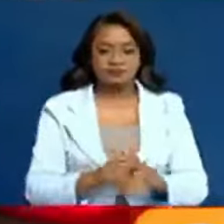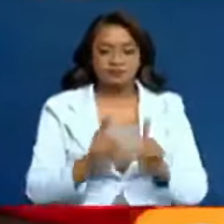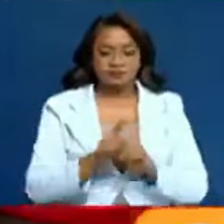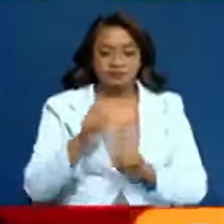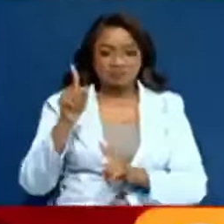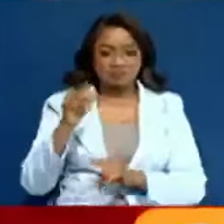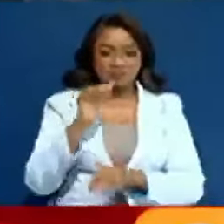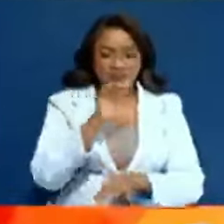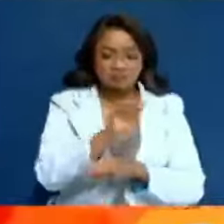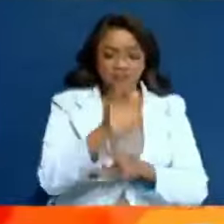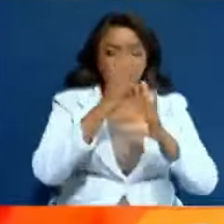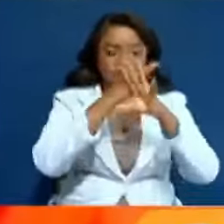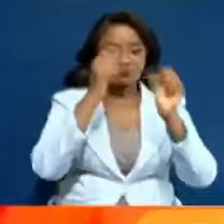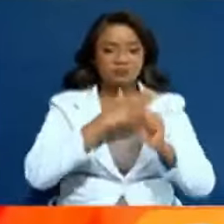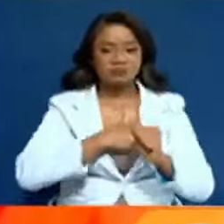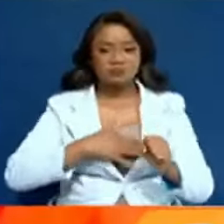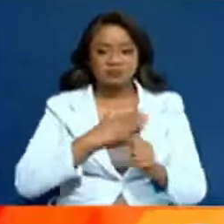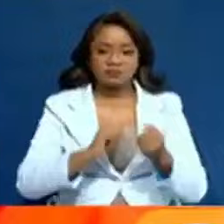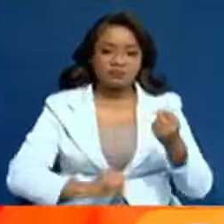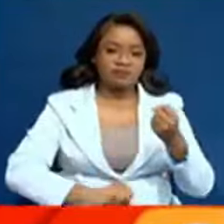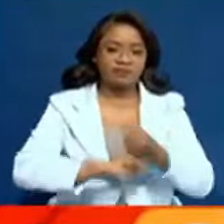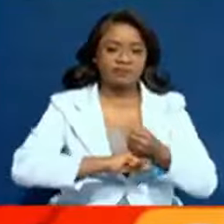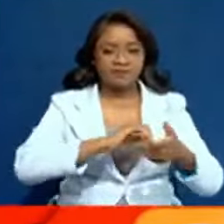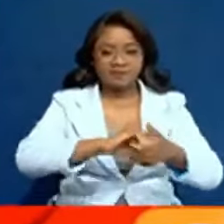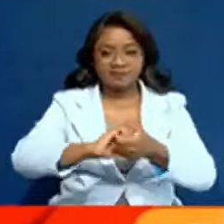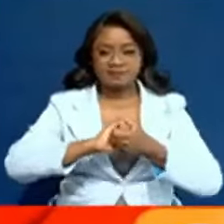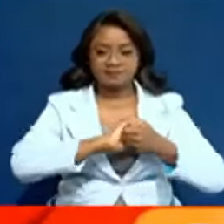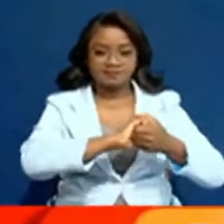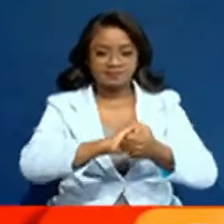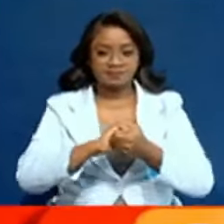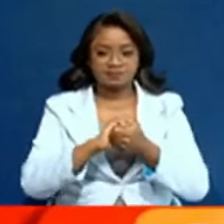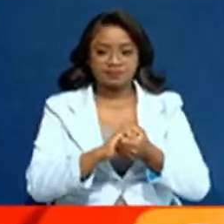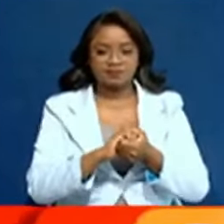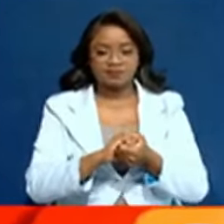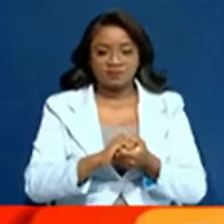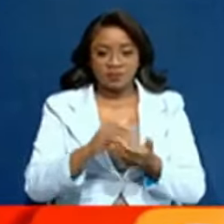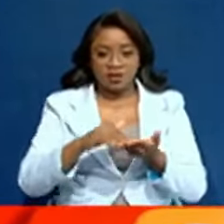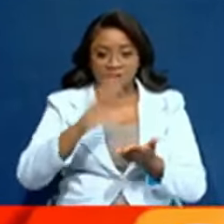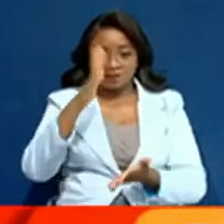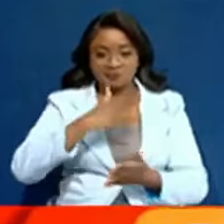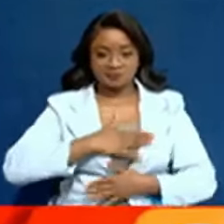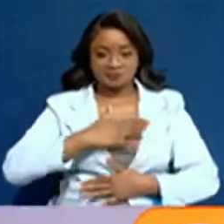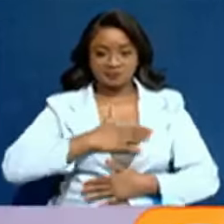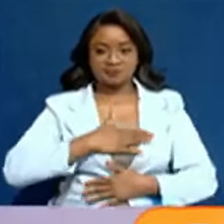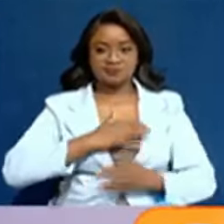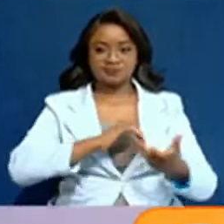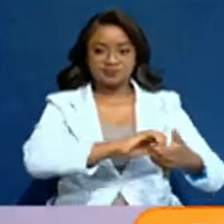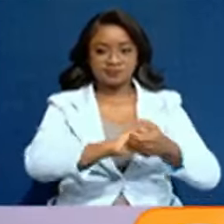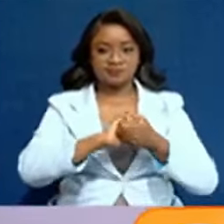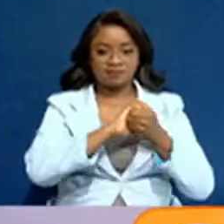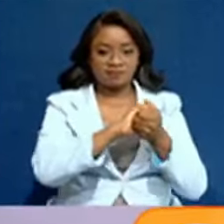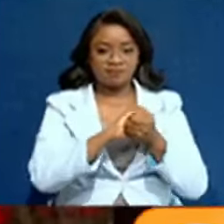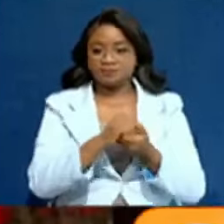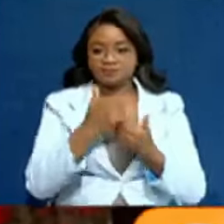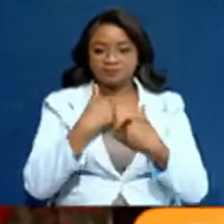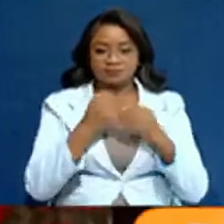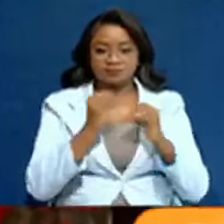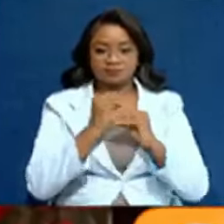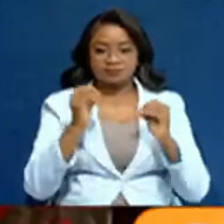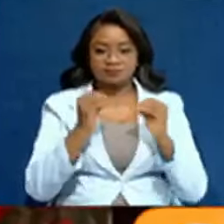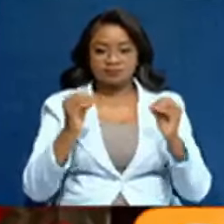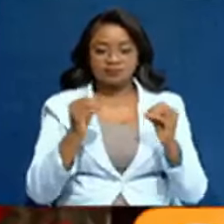president to host federations who are suffering with no permanent home. Most of our federations, they don't have any